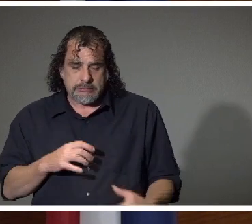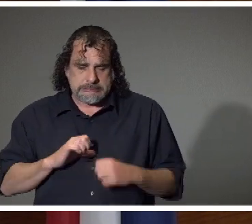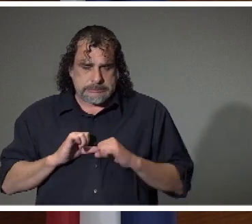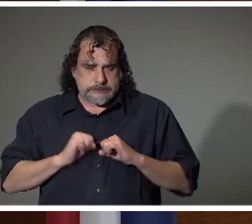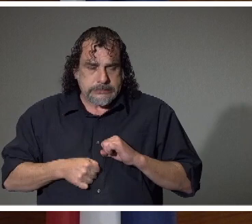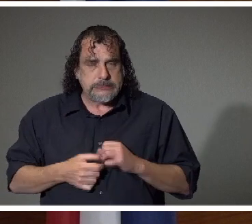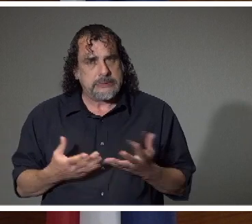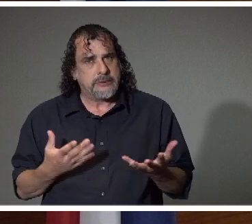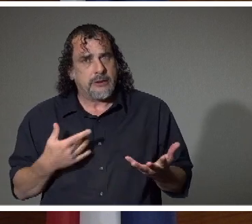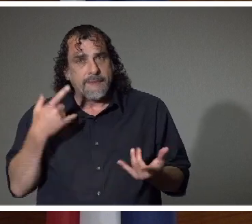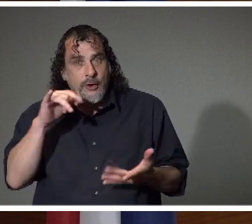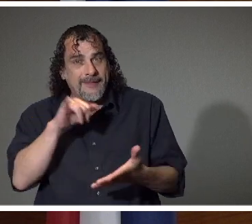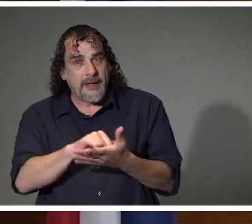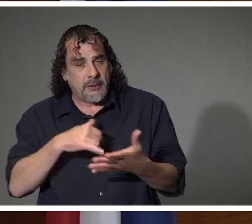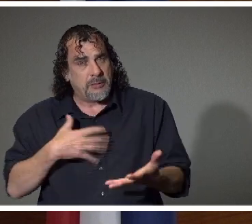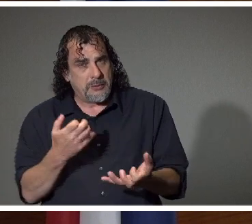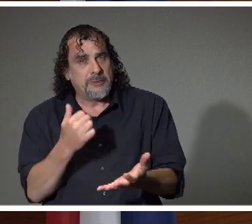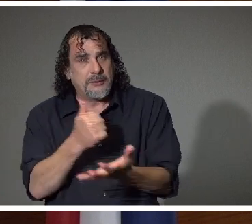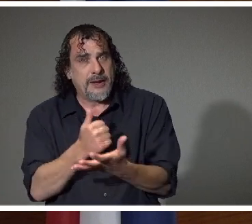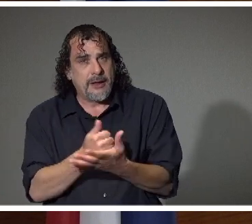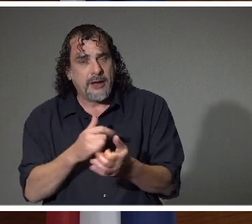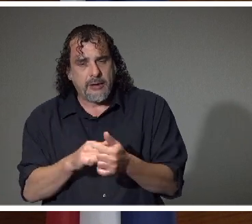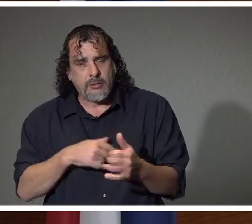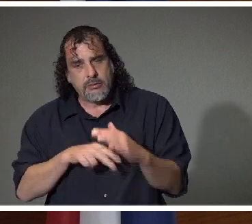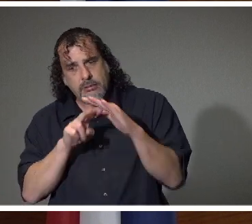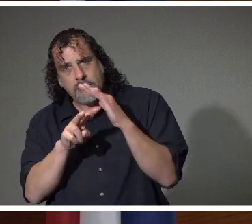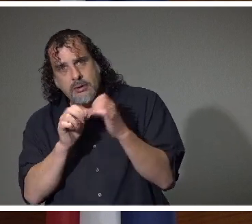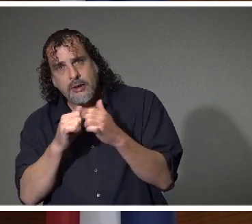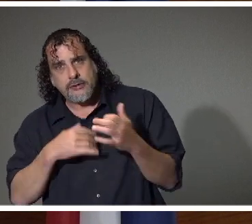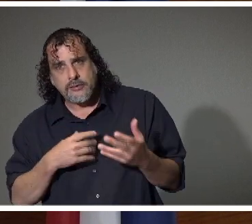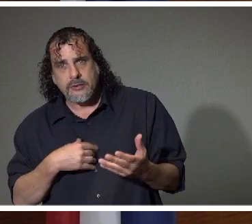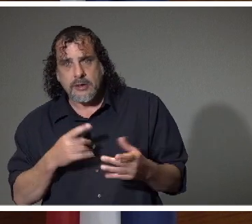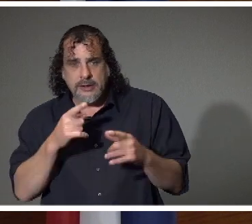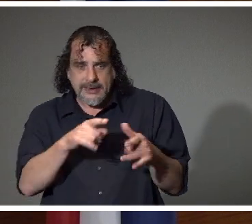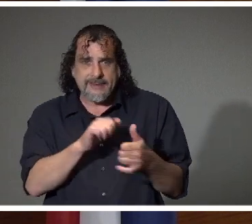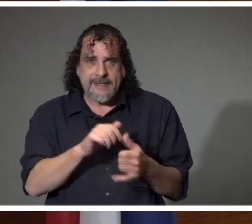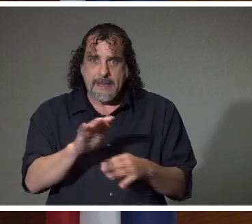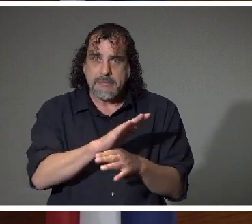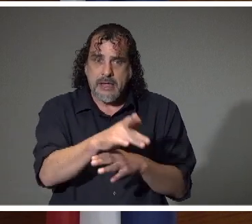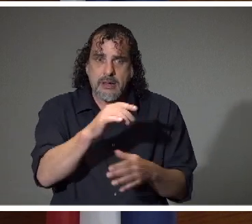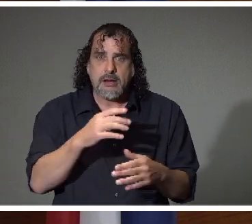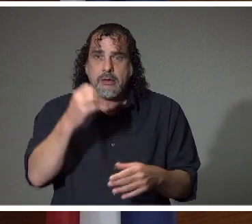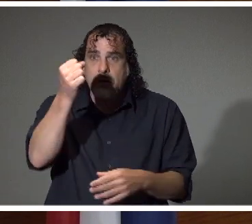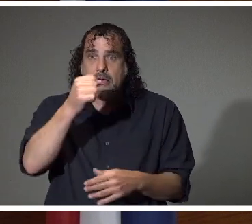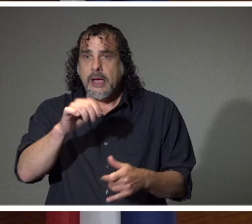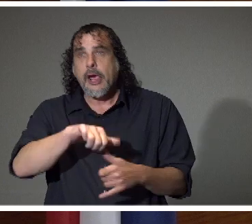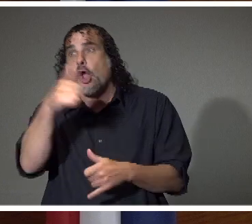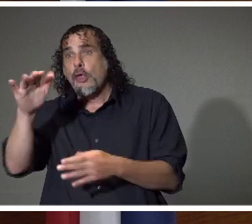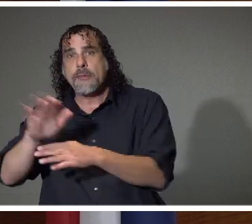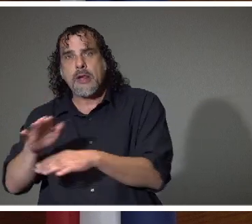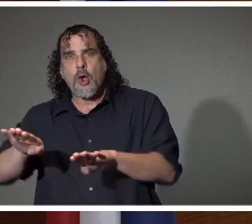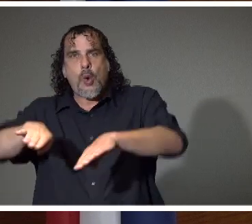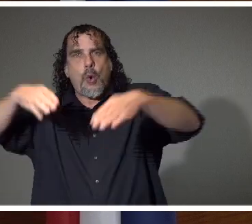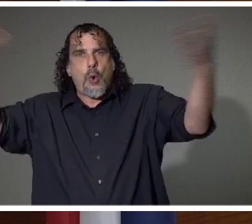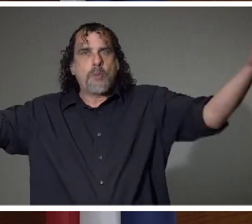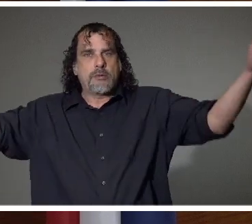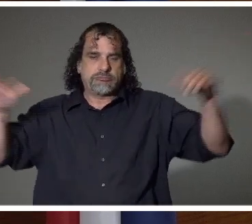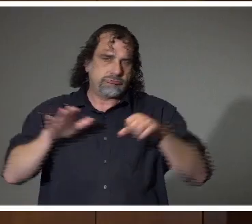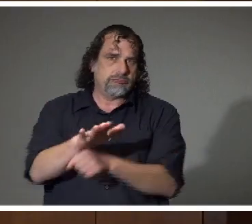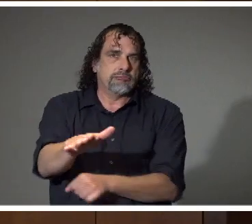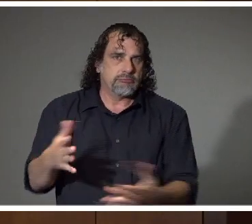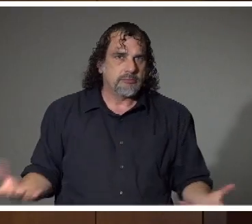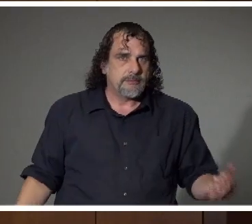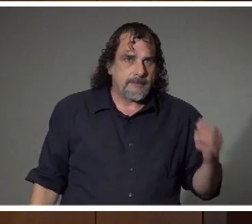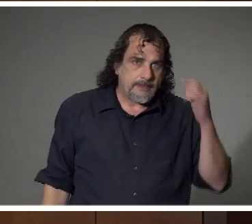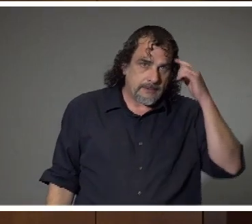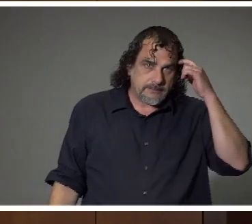to those individuals, and we're going to look to continue to find ways to get that industry, as well as all industries, back open in Mississippi.